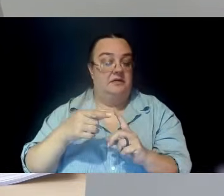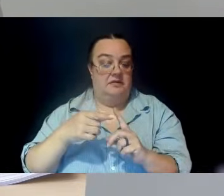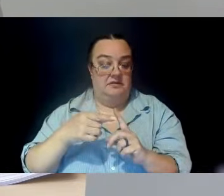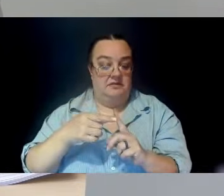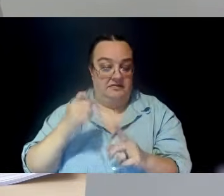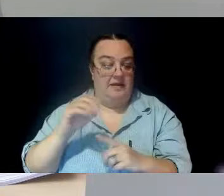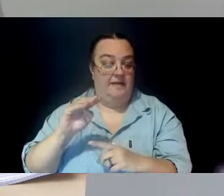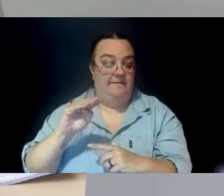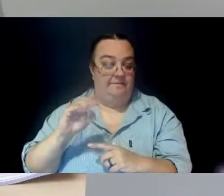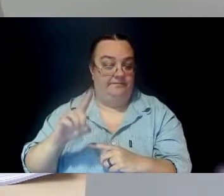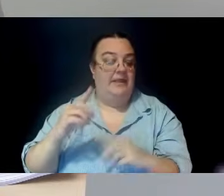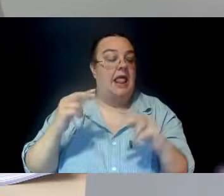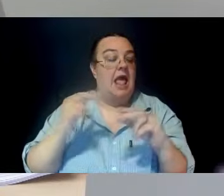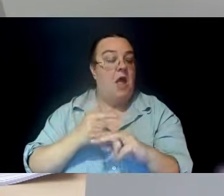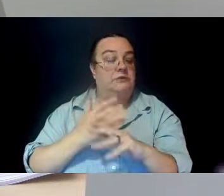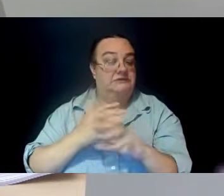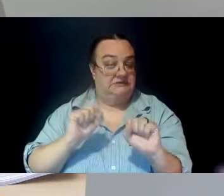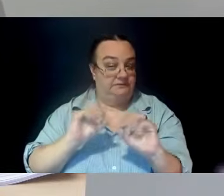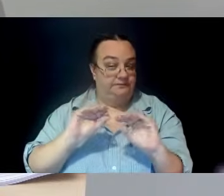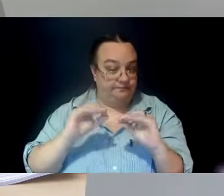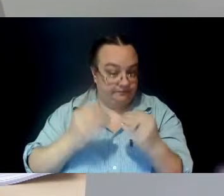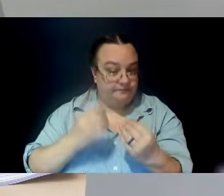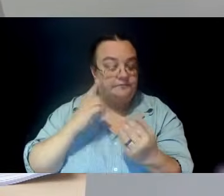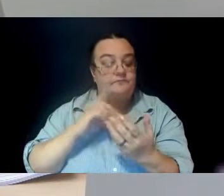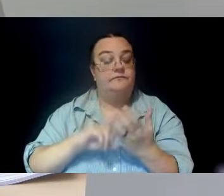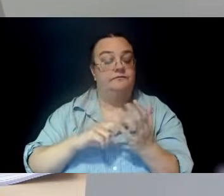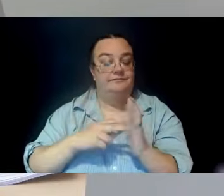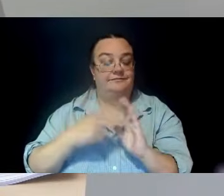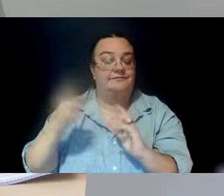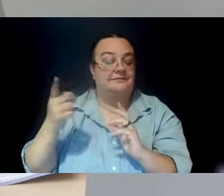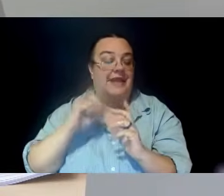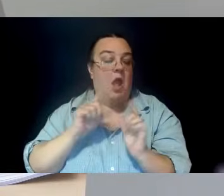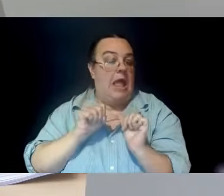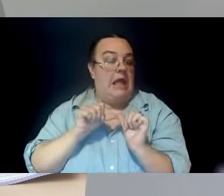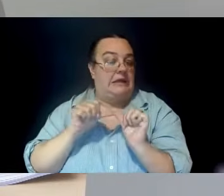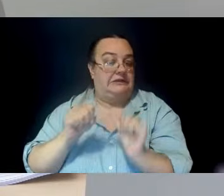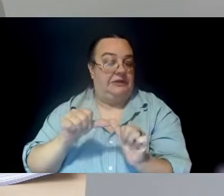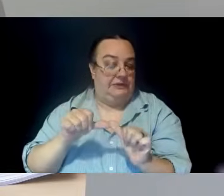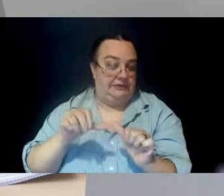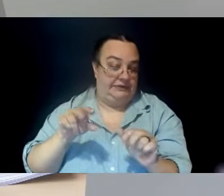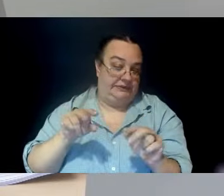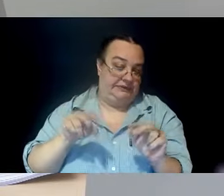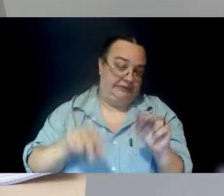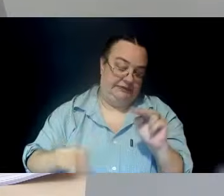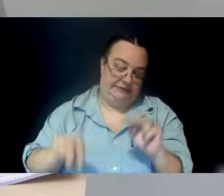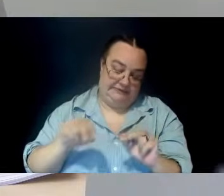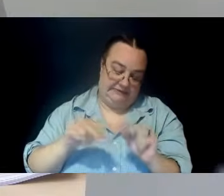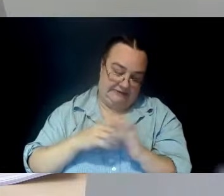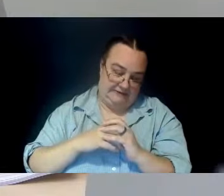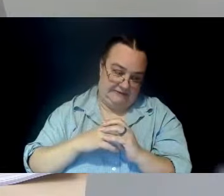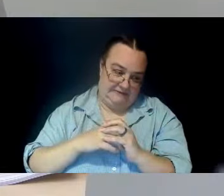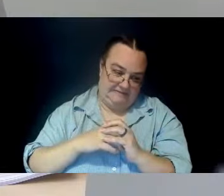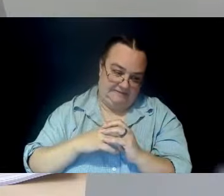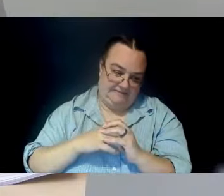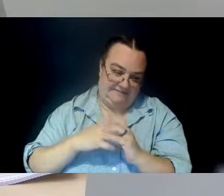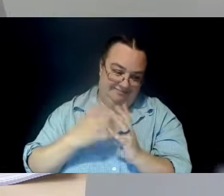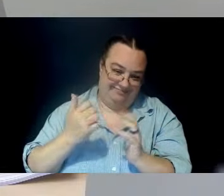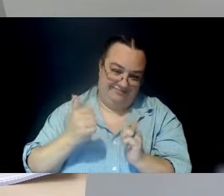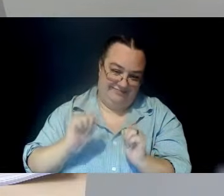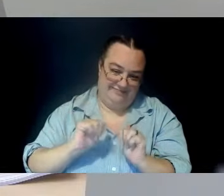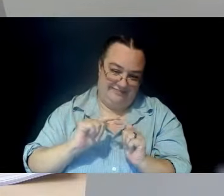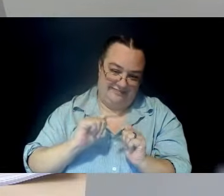Office. They're continuing to look at, I'll just say this, the state highway